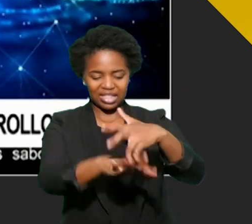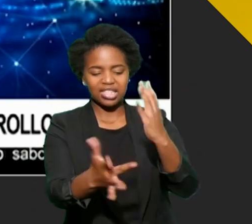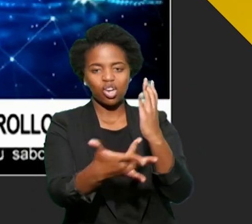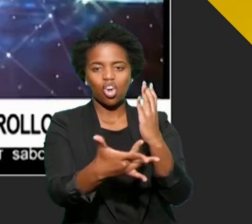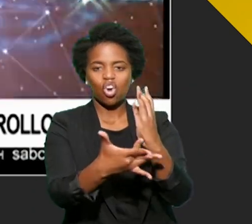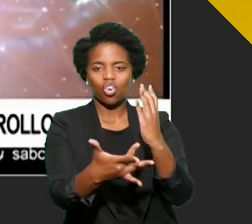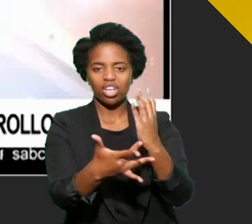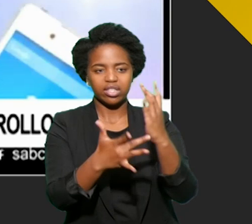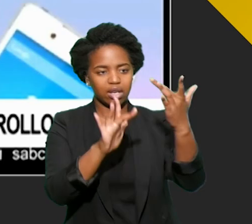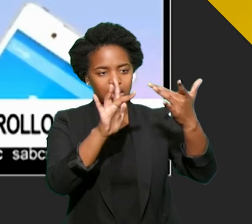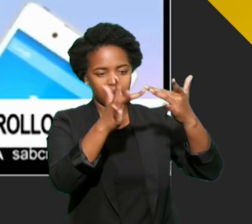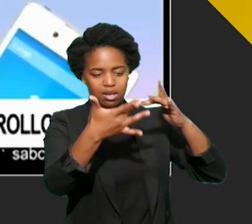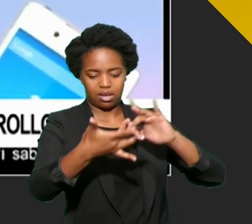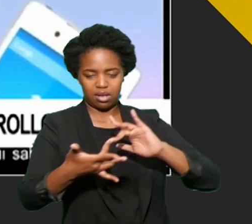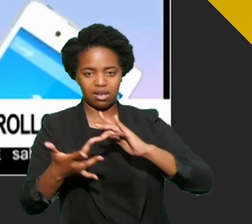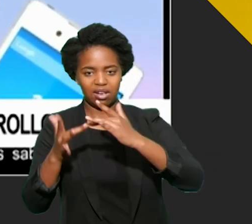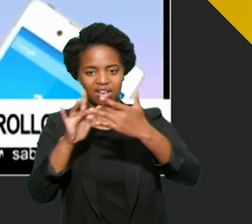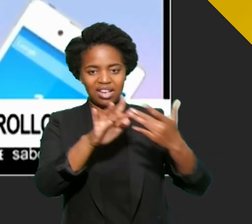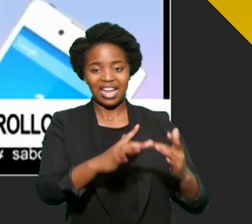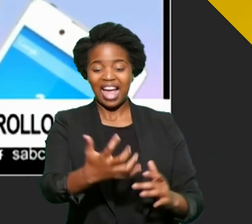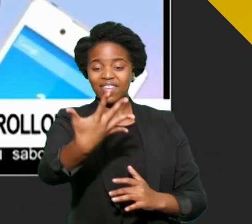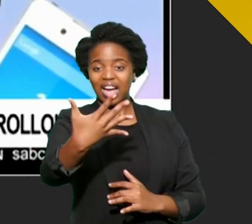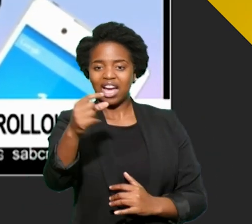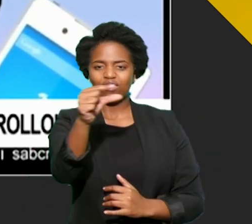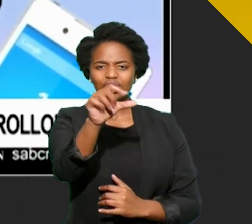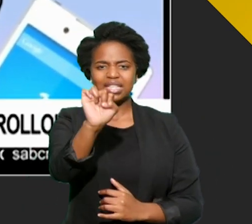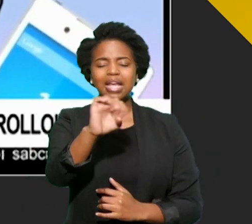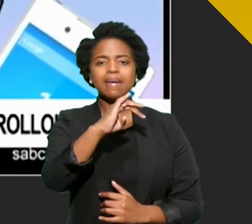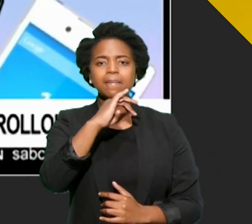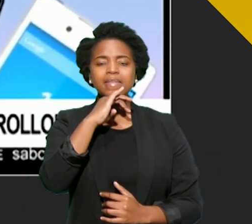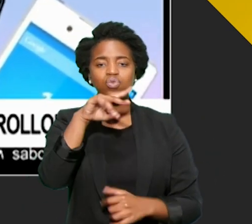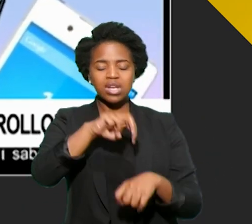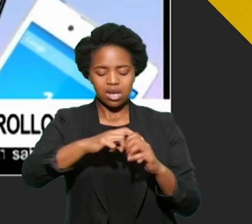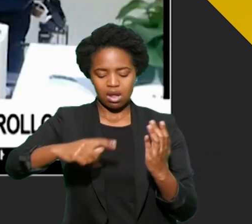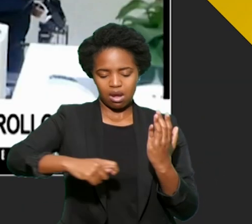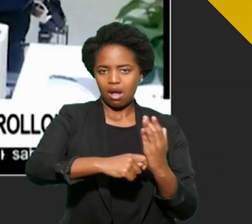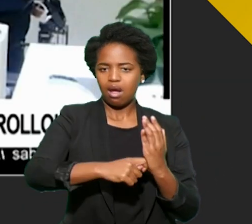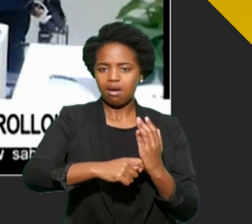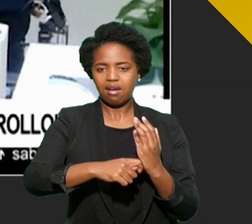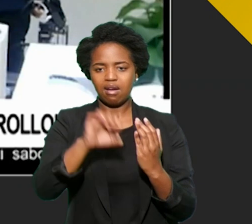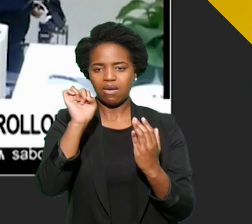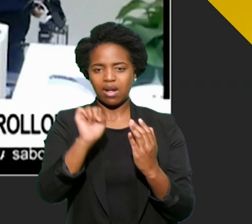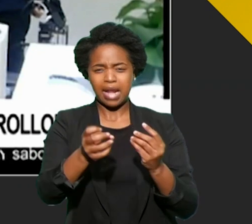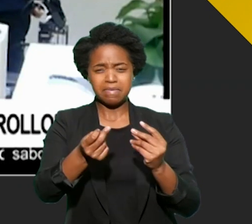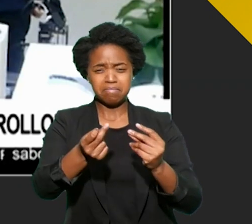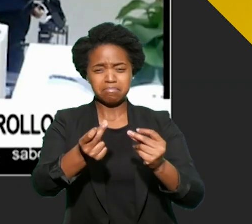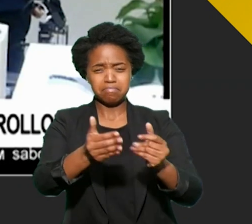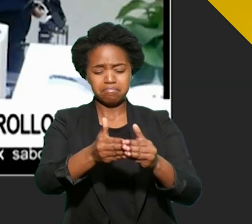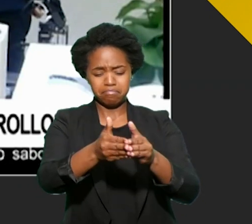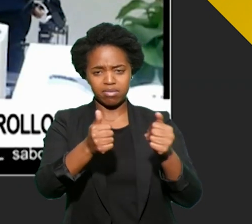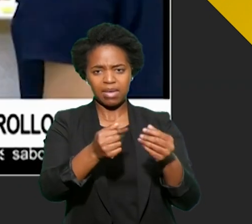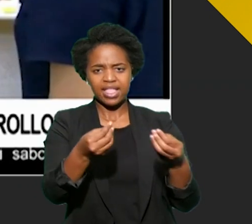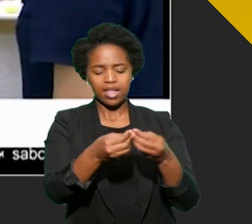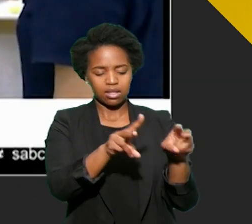way societies function. A 5th generation of wireless technology that will empower a vast array of